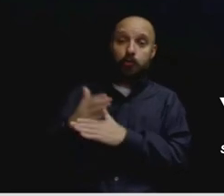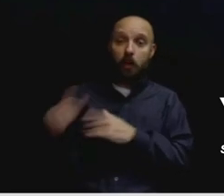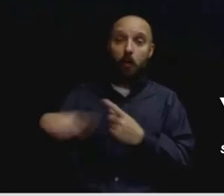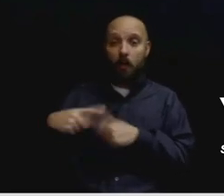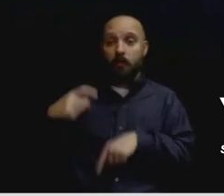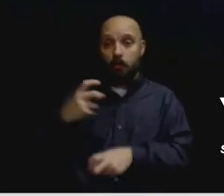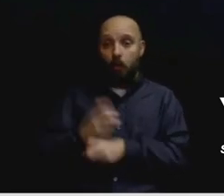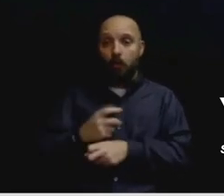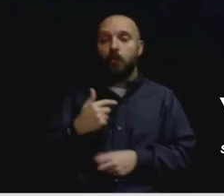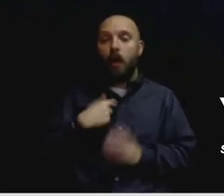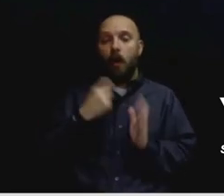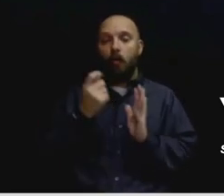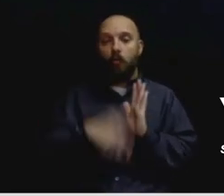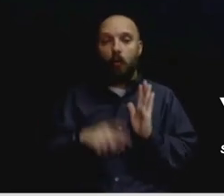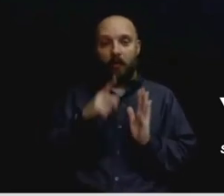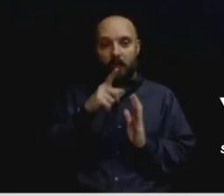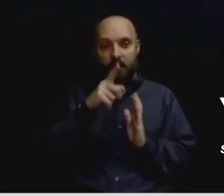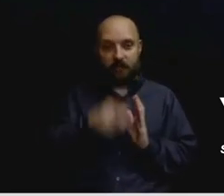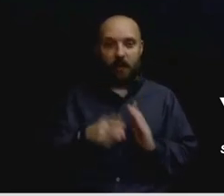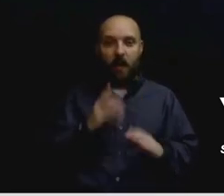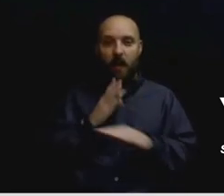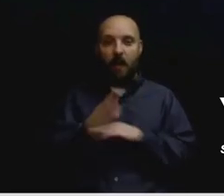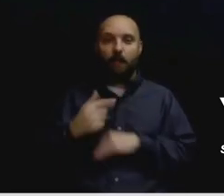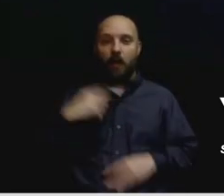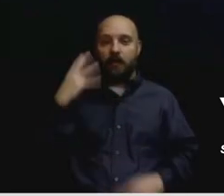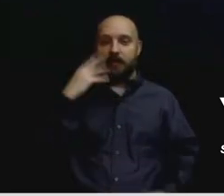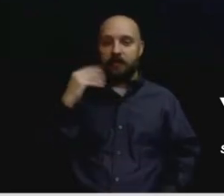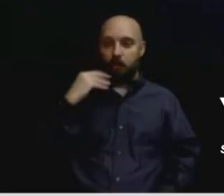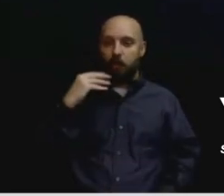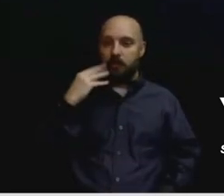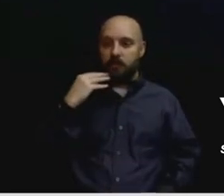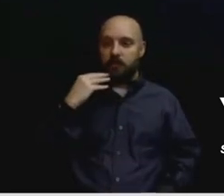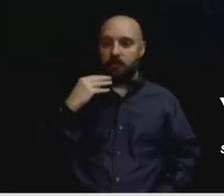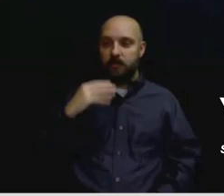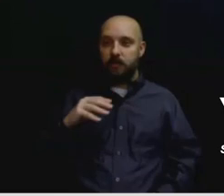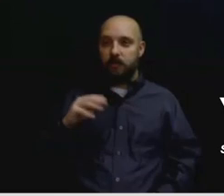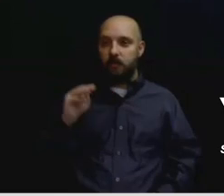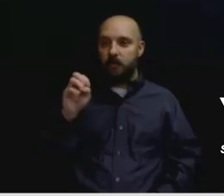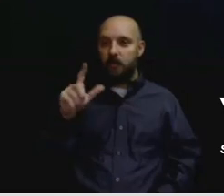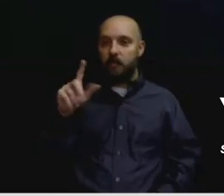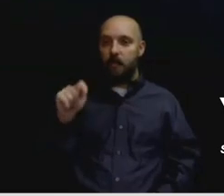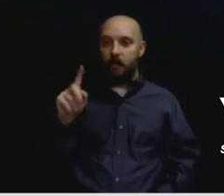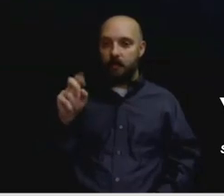I wrote this after I experienced a meltdown on